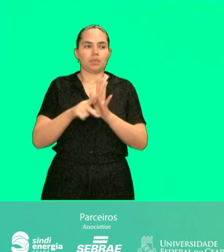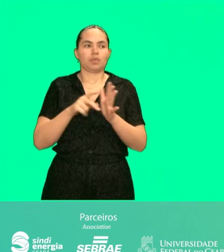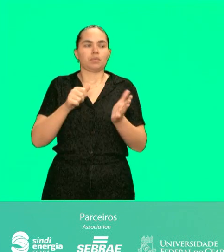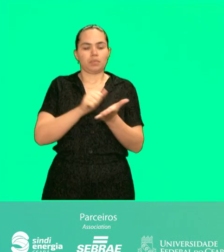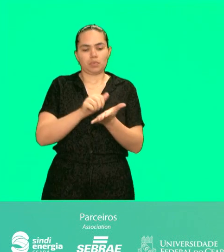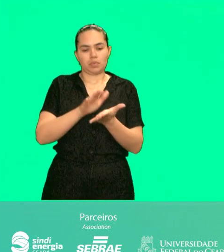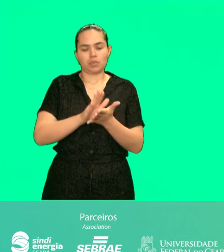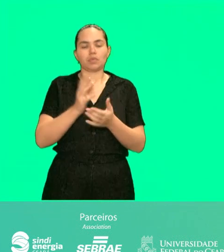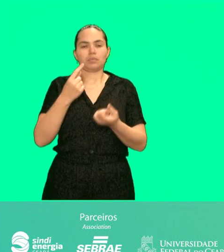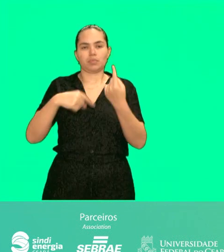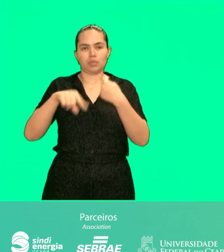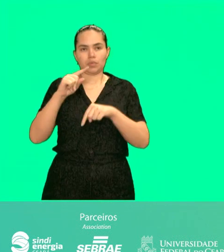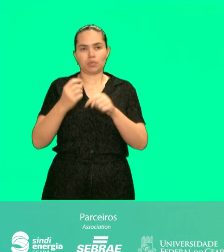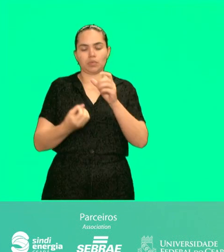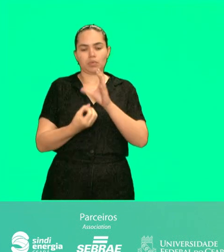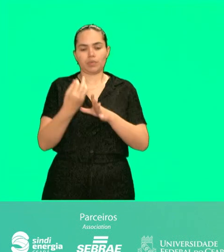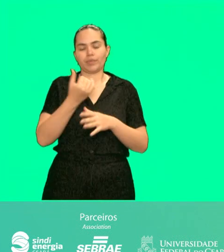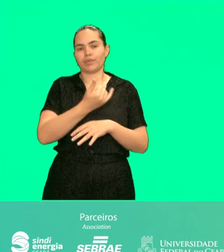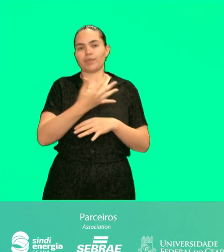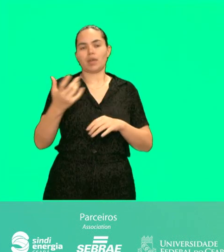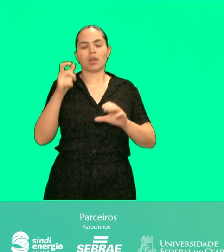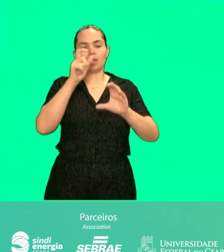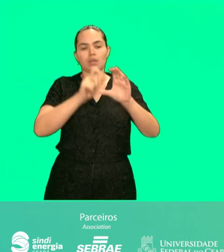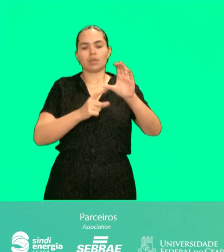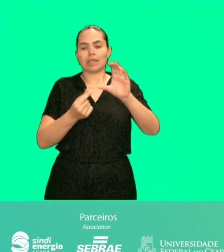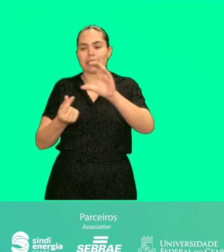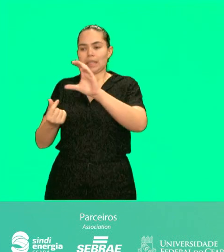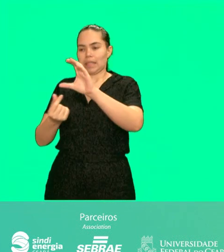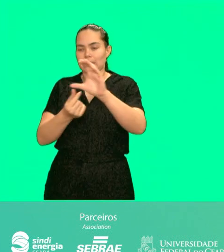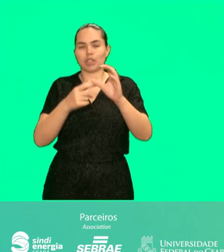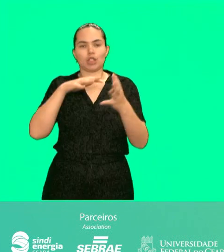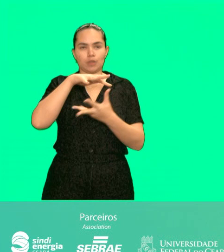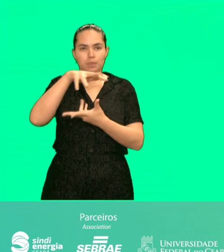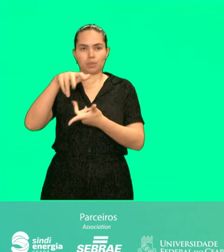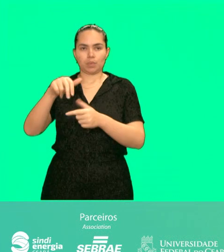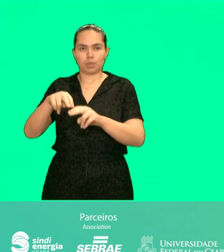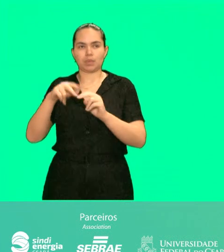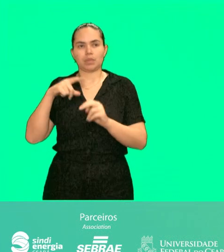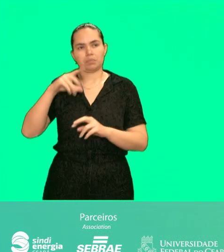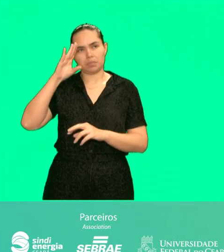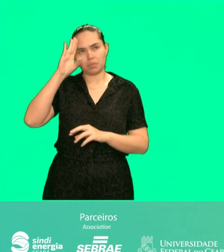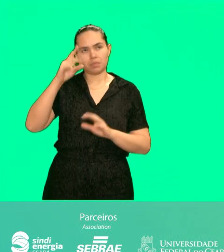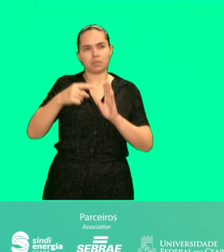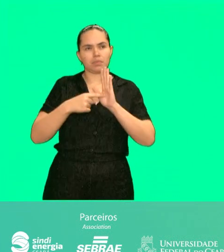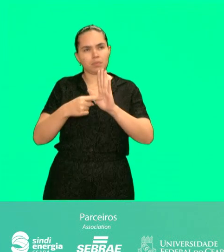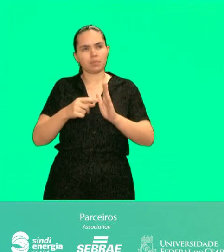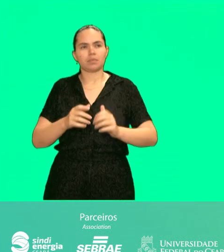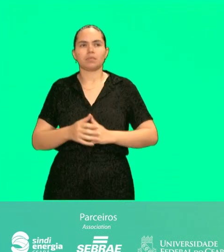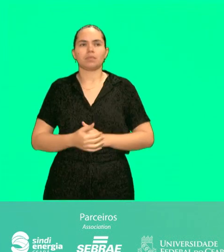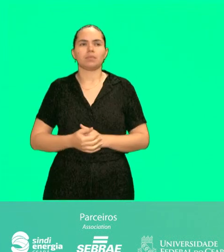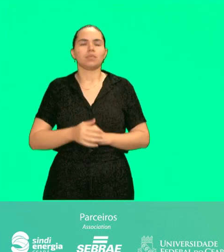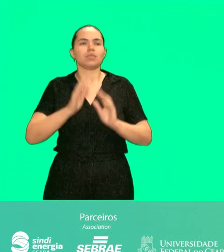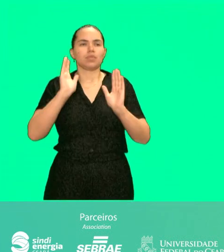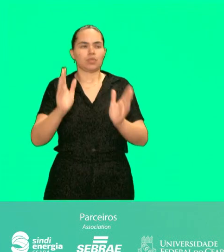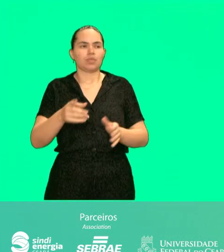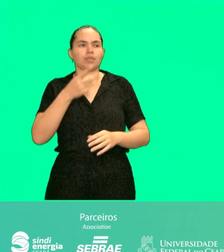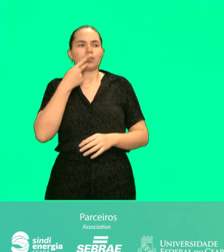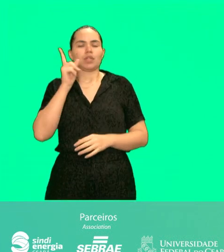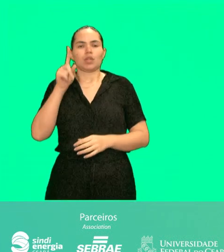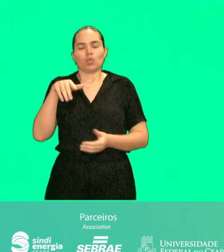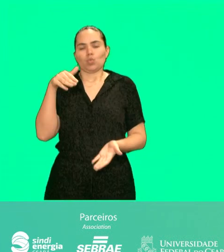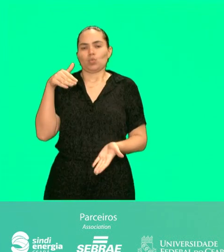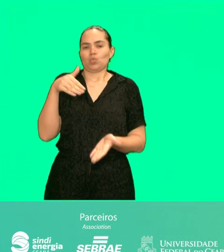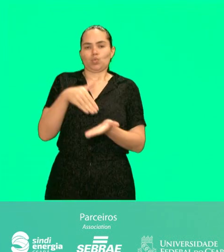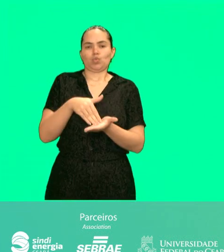have a desenvolvidos, chain of né, para vários clientes aí requests no mundo, and a dos chain of bancos principais. solutions for Como eu these falei, main o players in the último